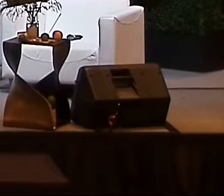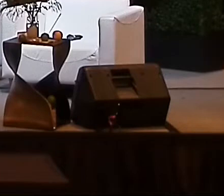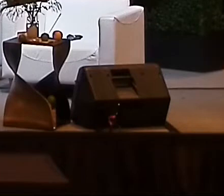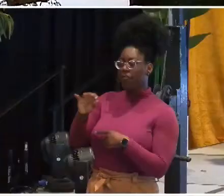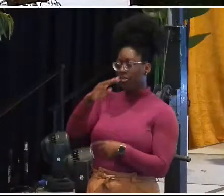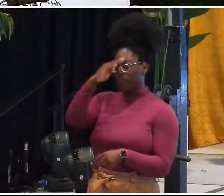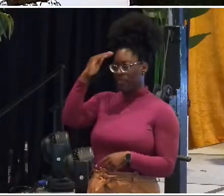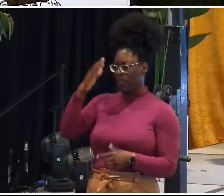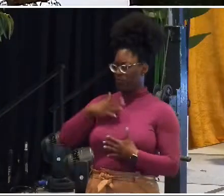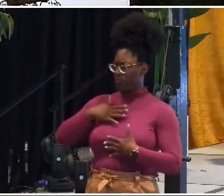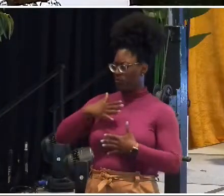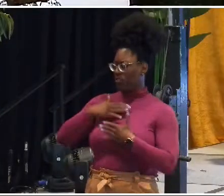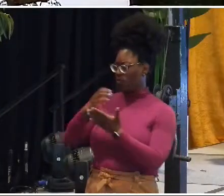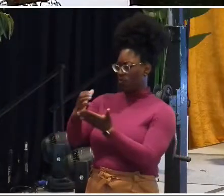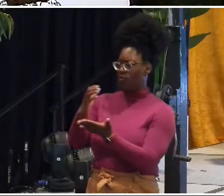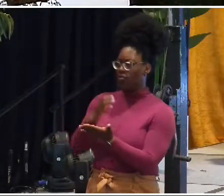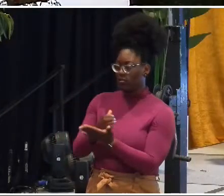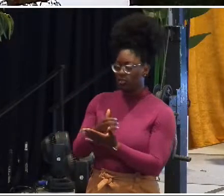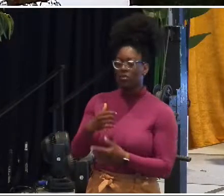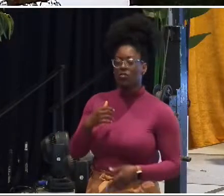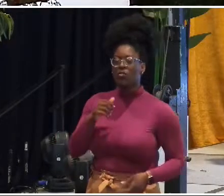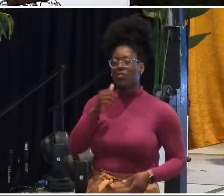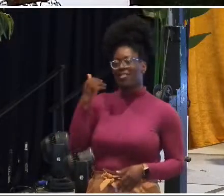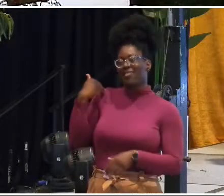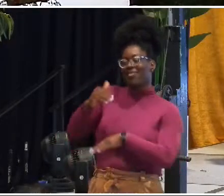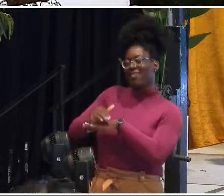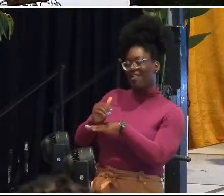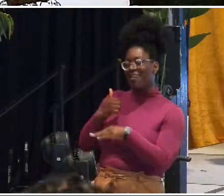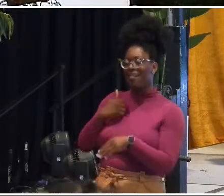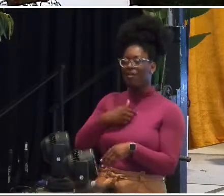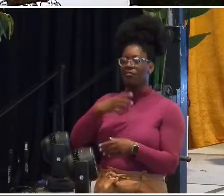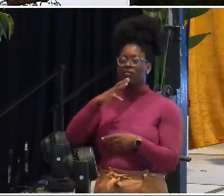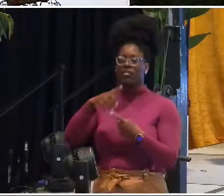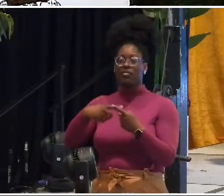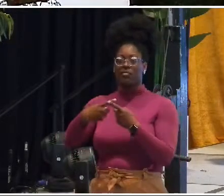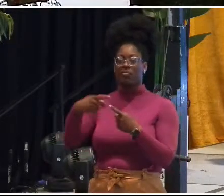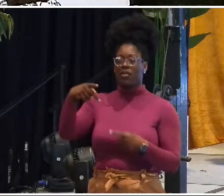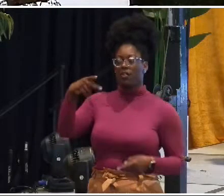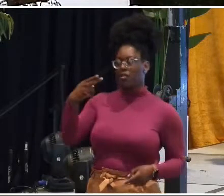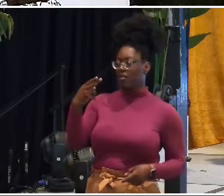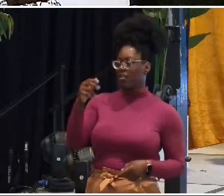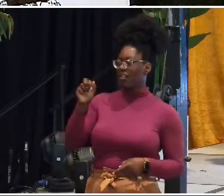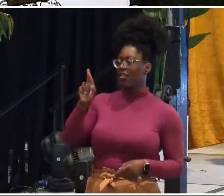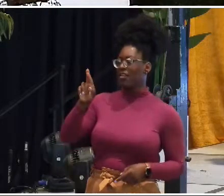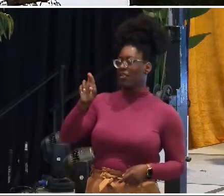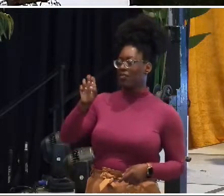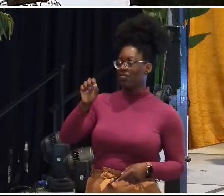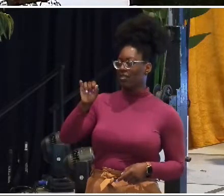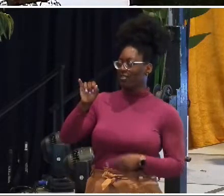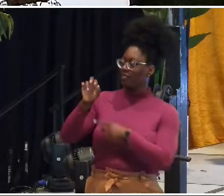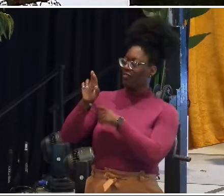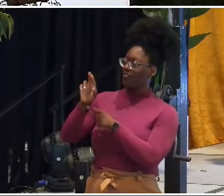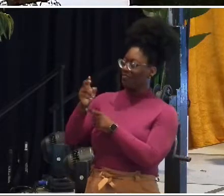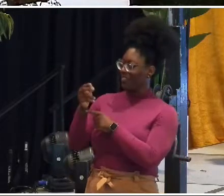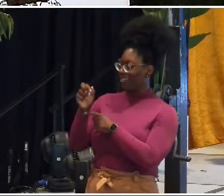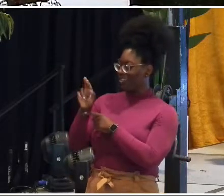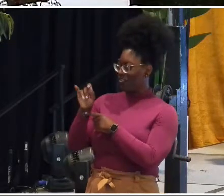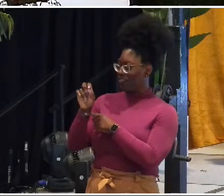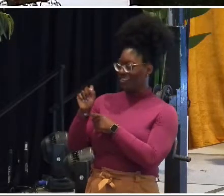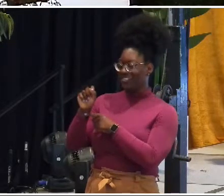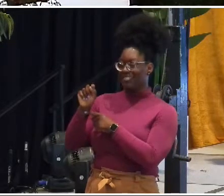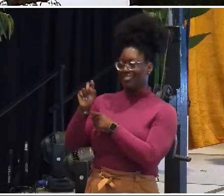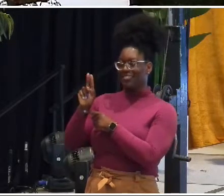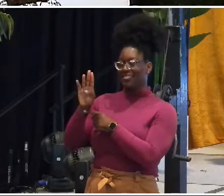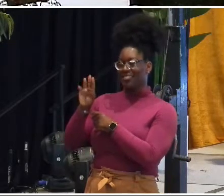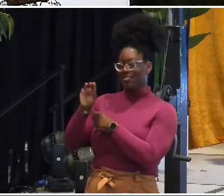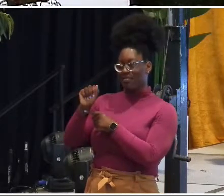Right. So we were talking about Harriet Tubman last night and Paris's beautiful welcome and how she woke up declaring before the end